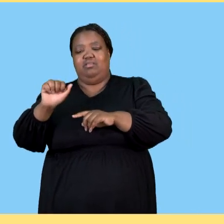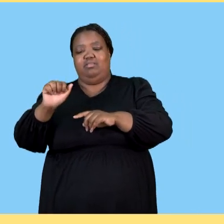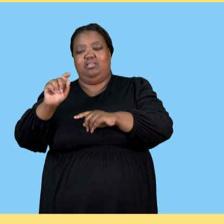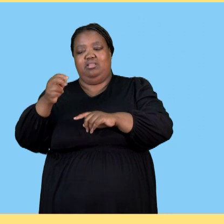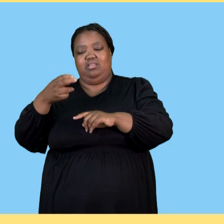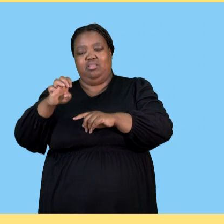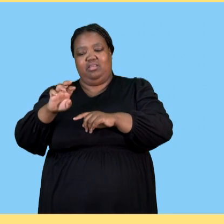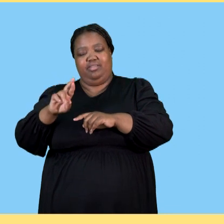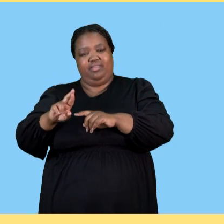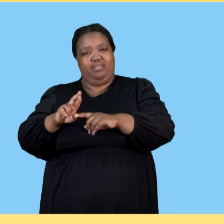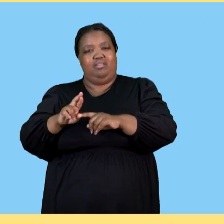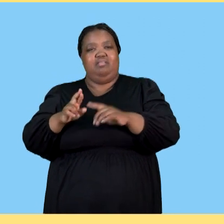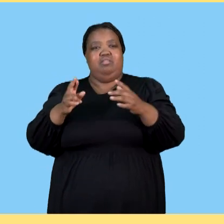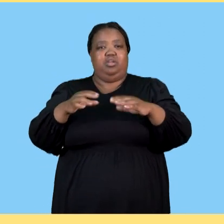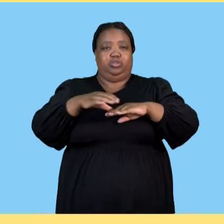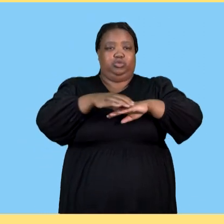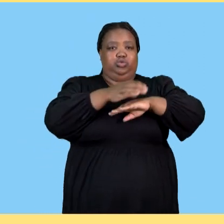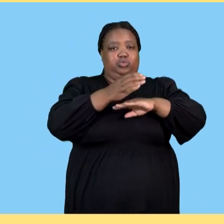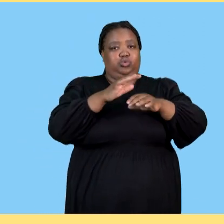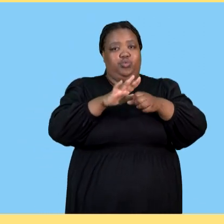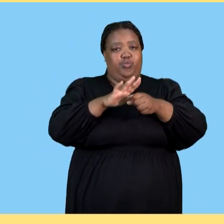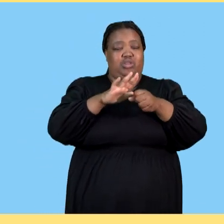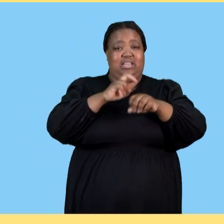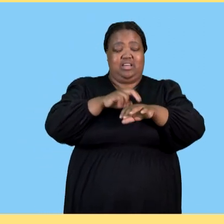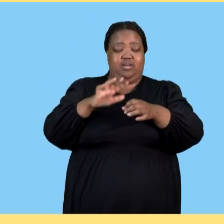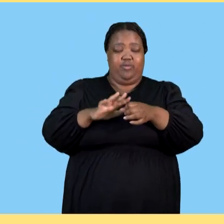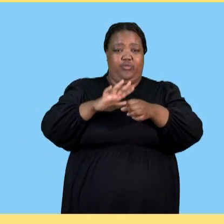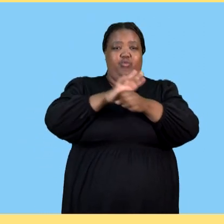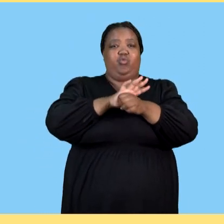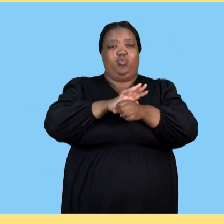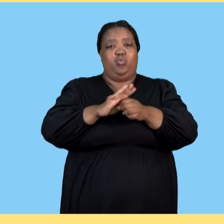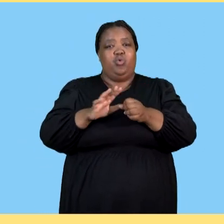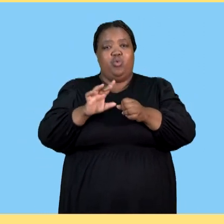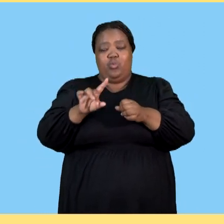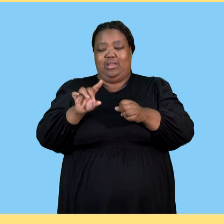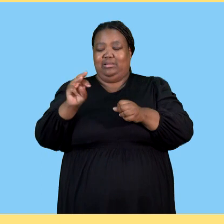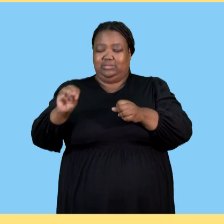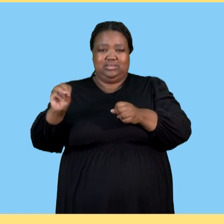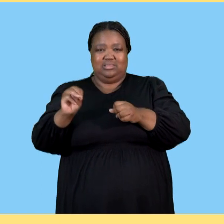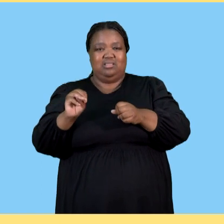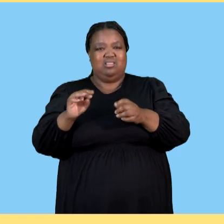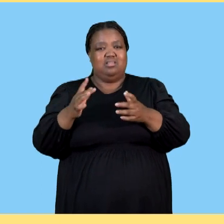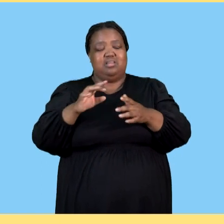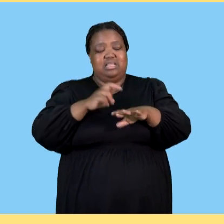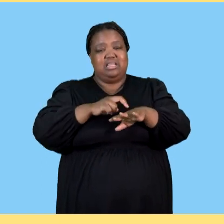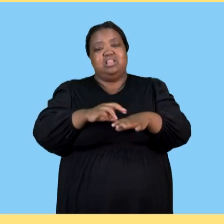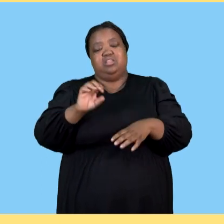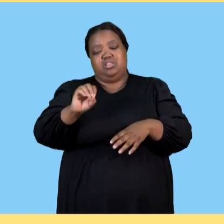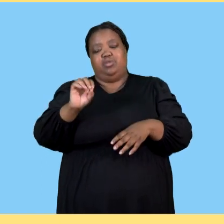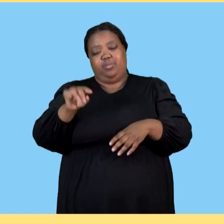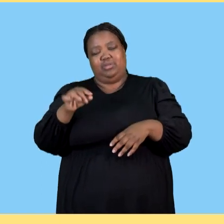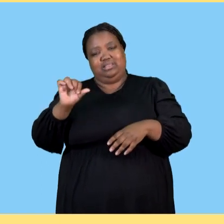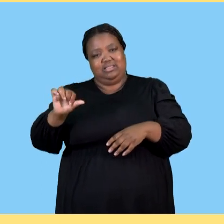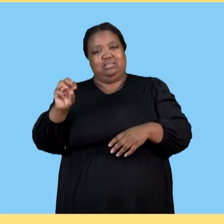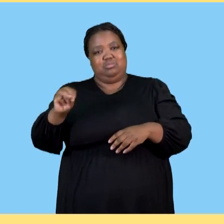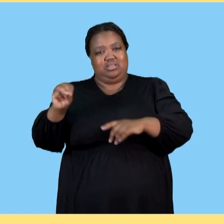us to produce a pair, we don't need the full 1 meter, we need only 0.6 meters of leather material.